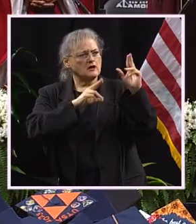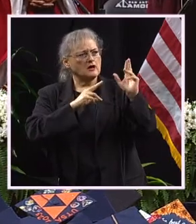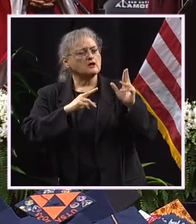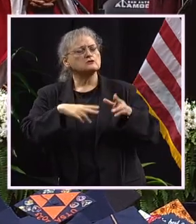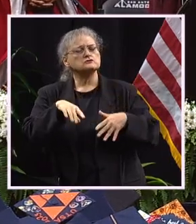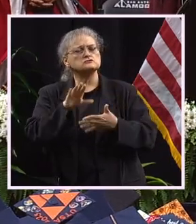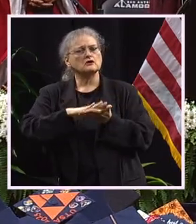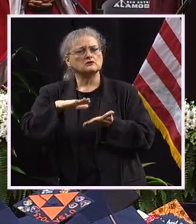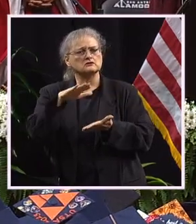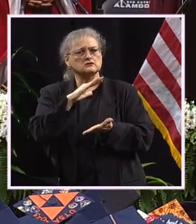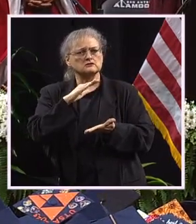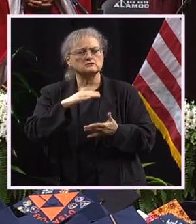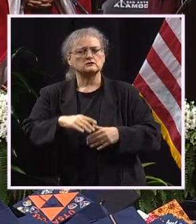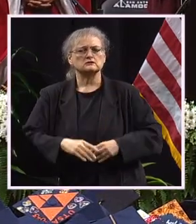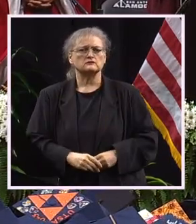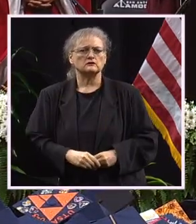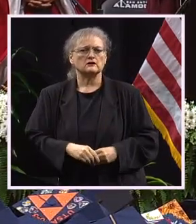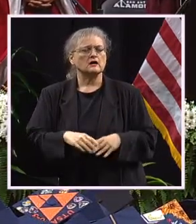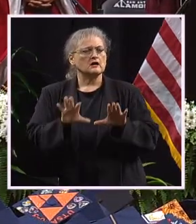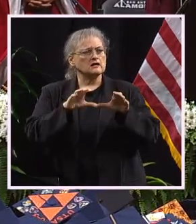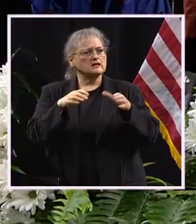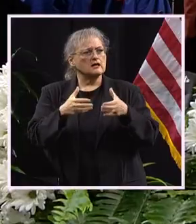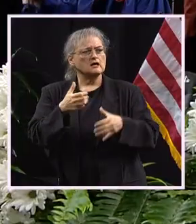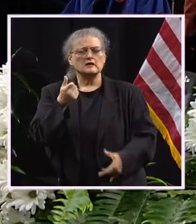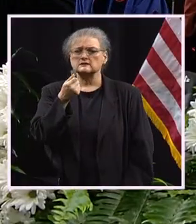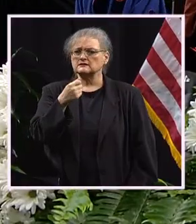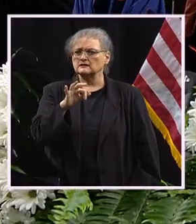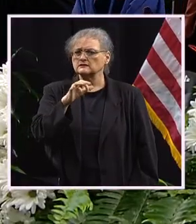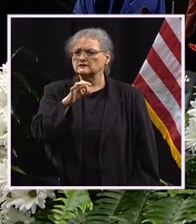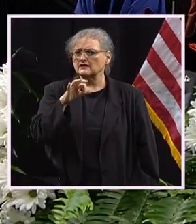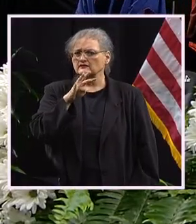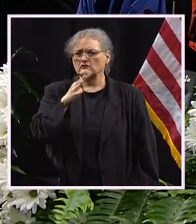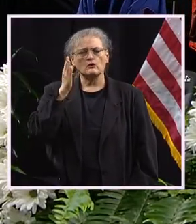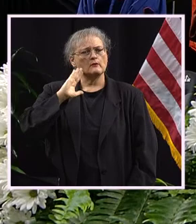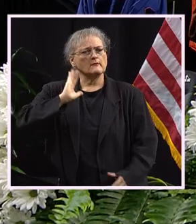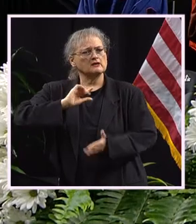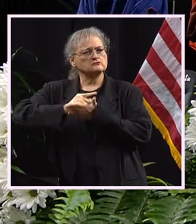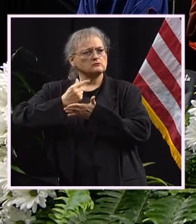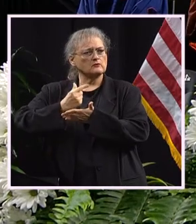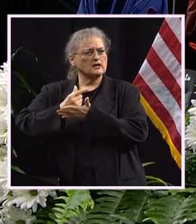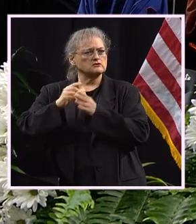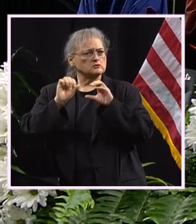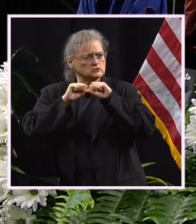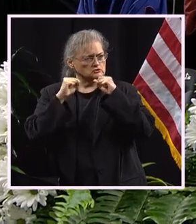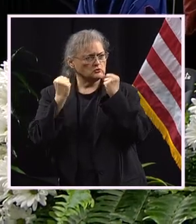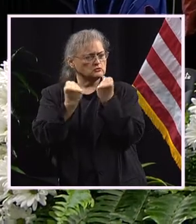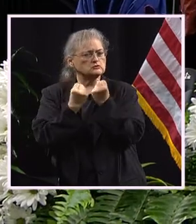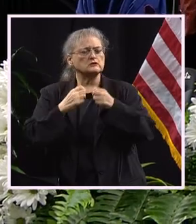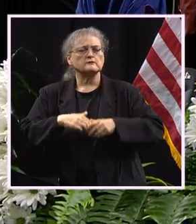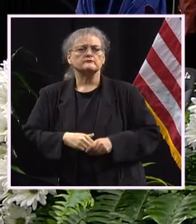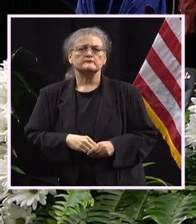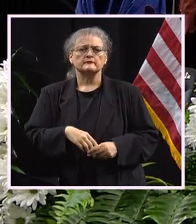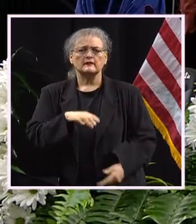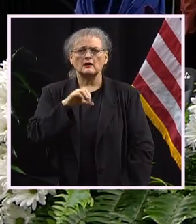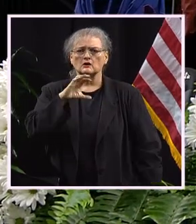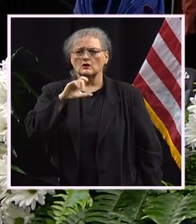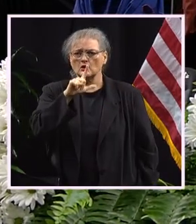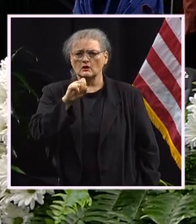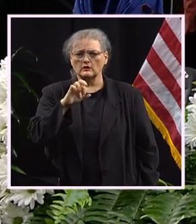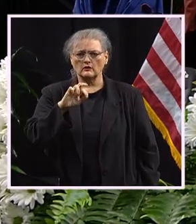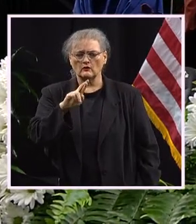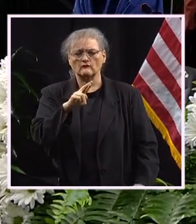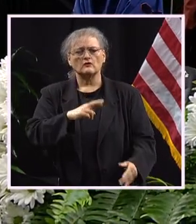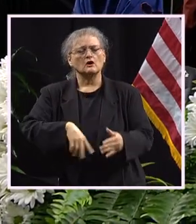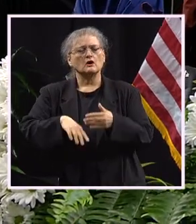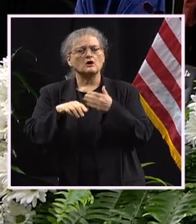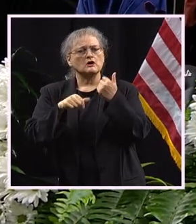Chuck Clark, Class of 1994, President of the UTSA Alumni Association. Jonathan Clark, Associate Professor of Management